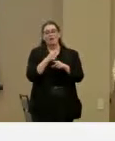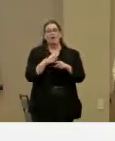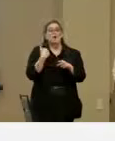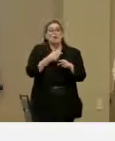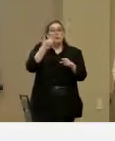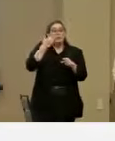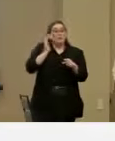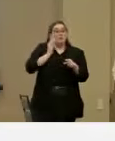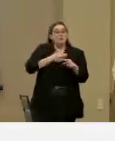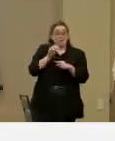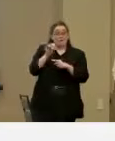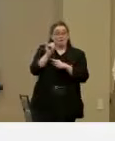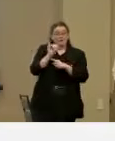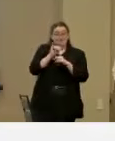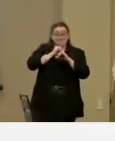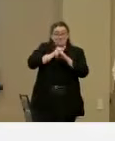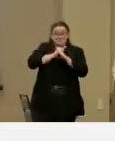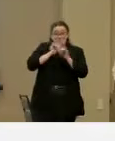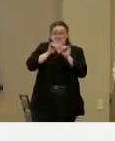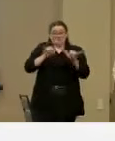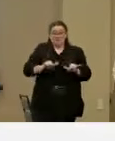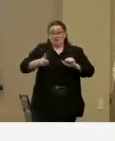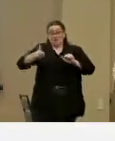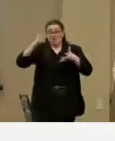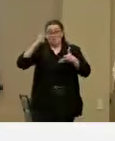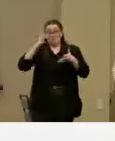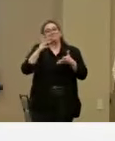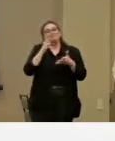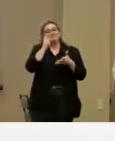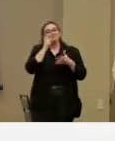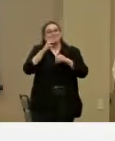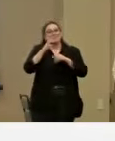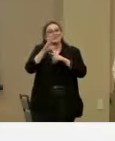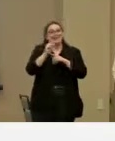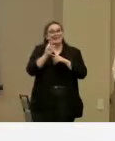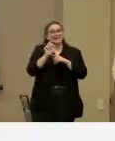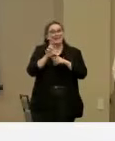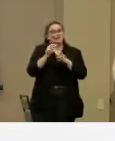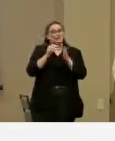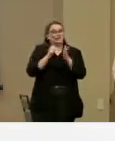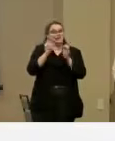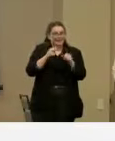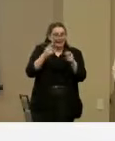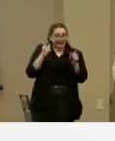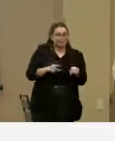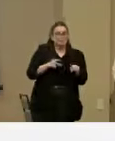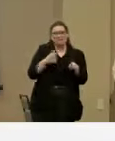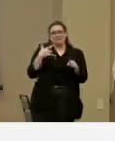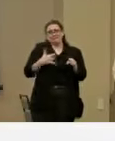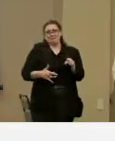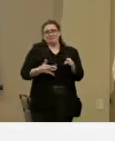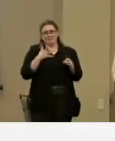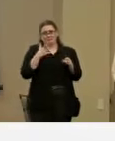is dysregulated, we are at risk for skin cancers that we often would not have even come to our